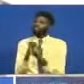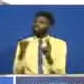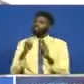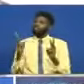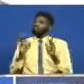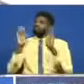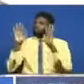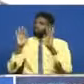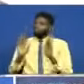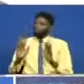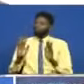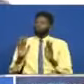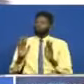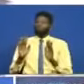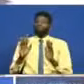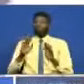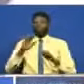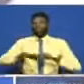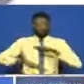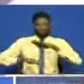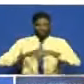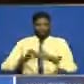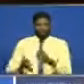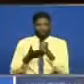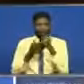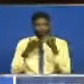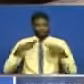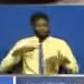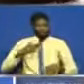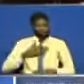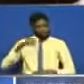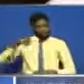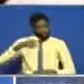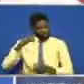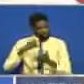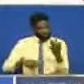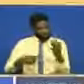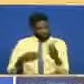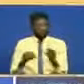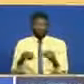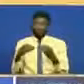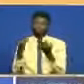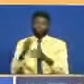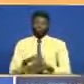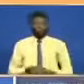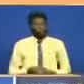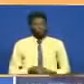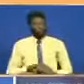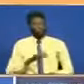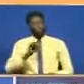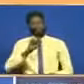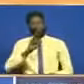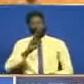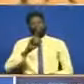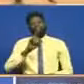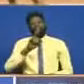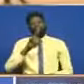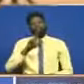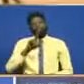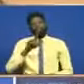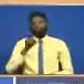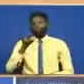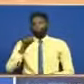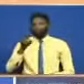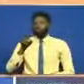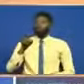very, very important step forward in terms of addressing the needs of our people. Devolution Chief Administrative Secretary Abdul Bahari says the government is in the process